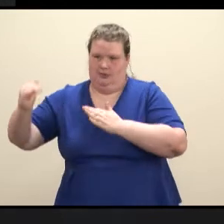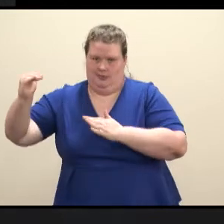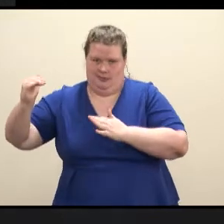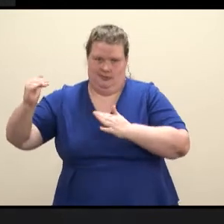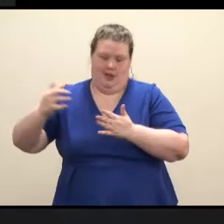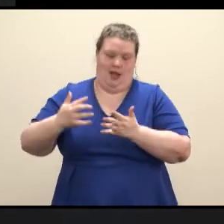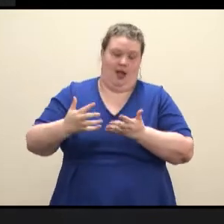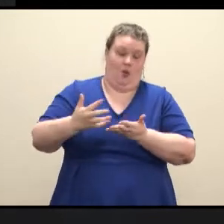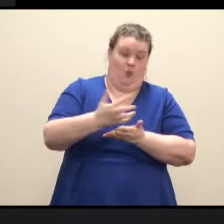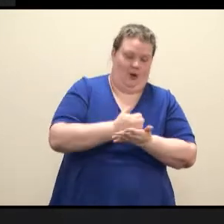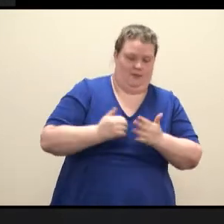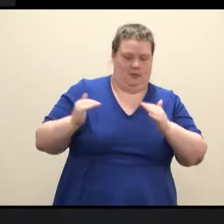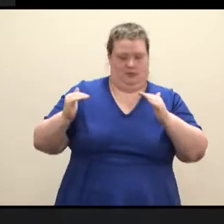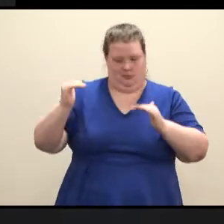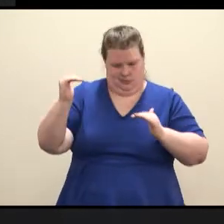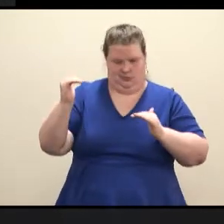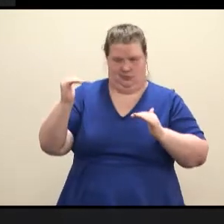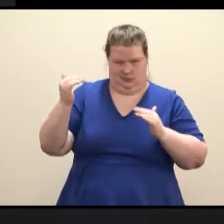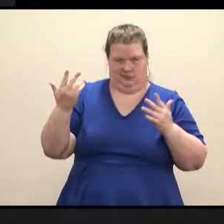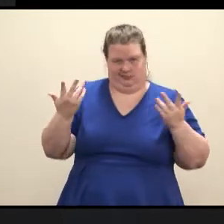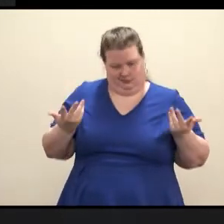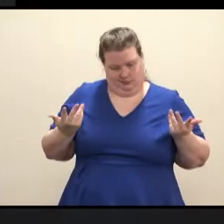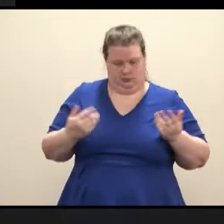fund balance. Now,